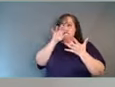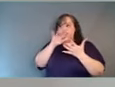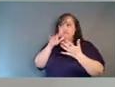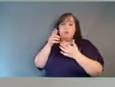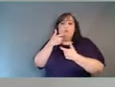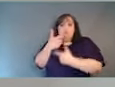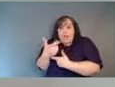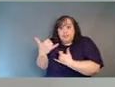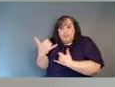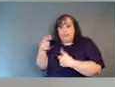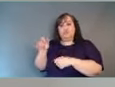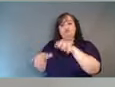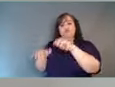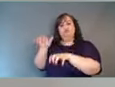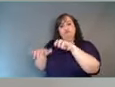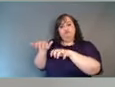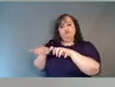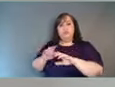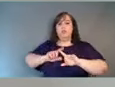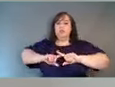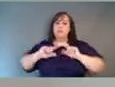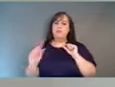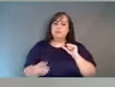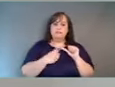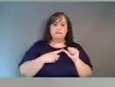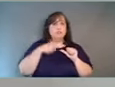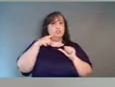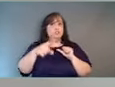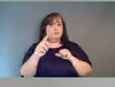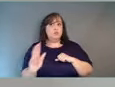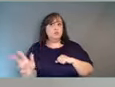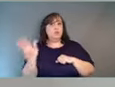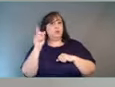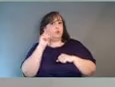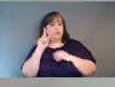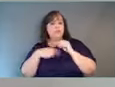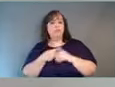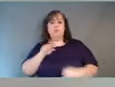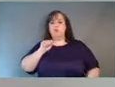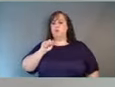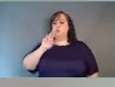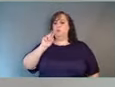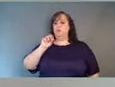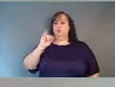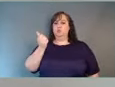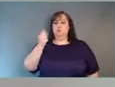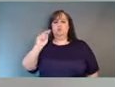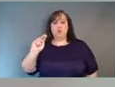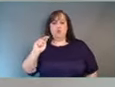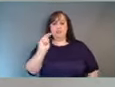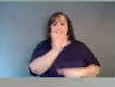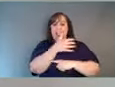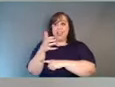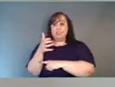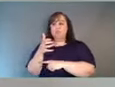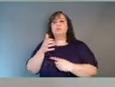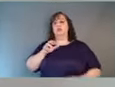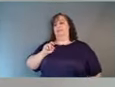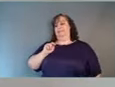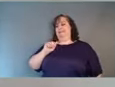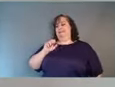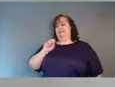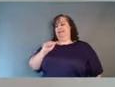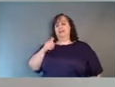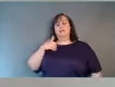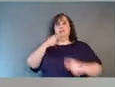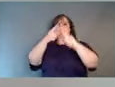Trojan asteroids? NASA's Lucy mission will launch later this year to visit several of these mysterious objects that share